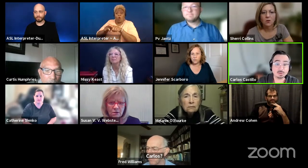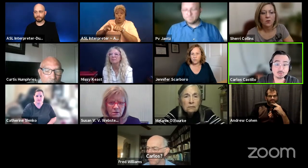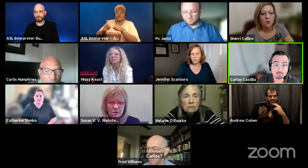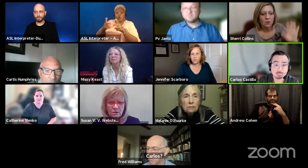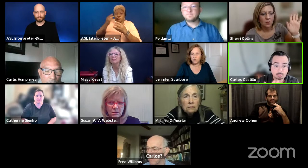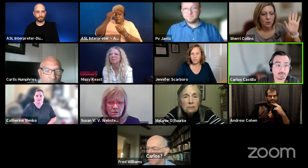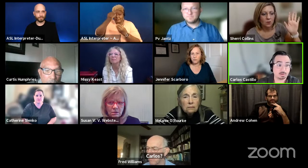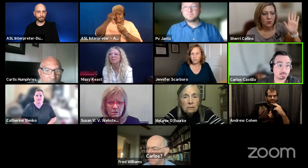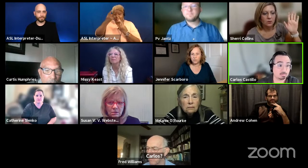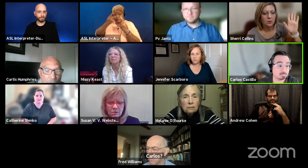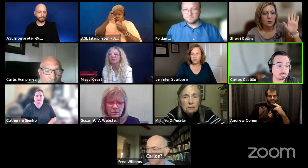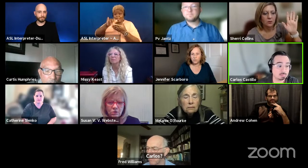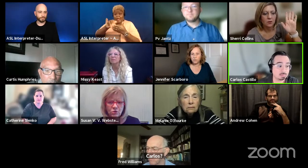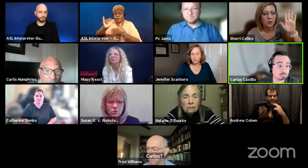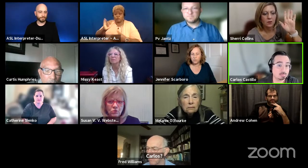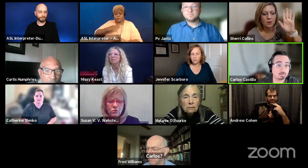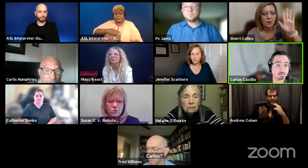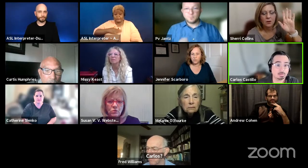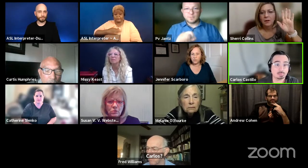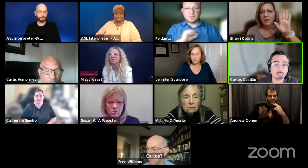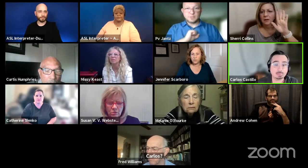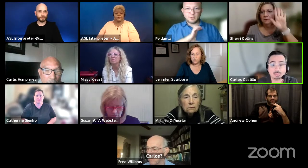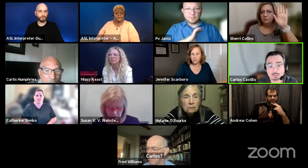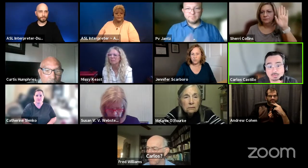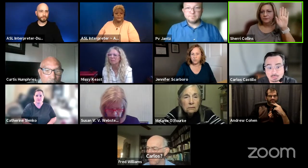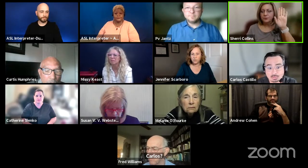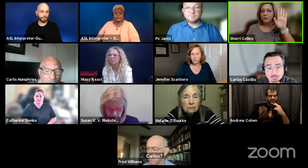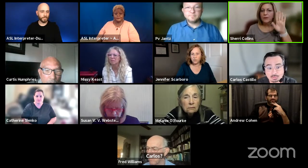into consideration with that.